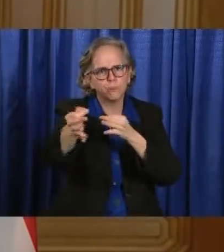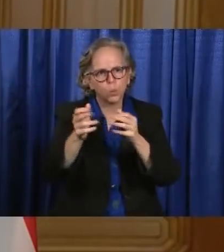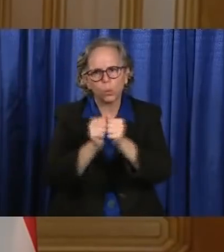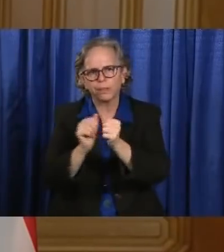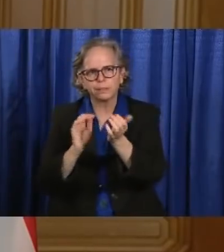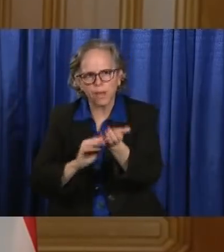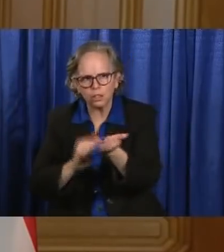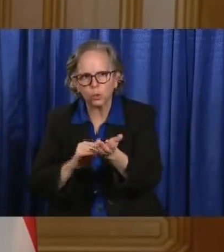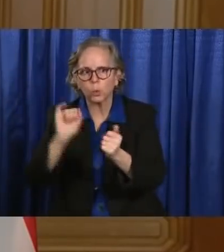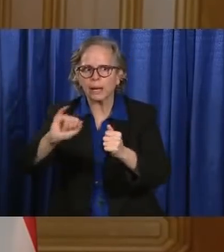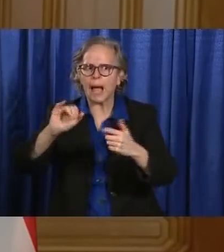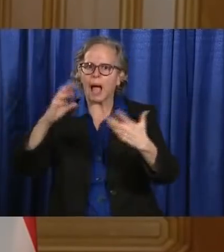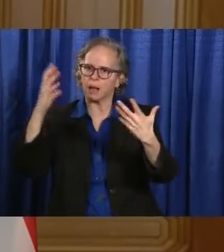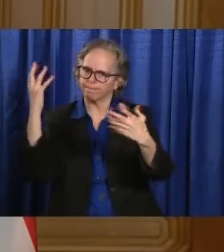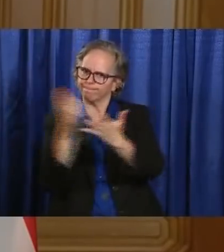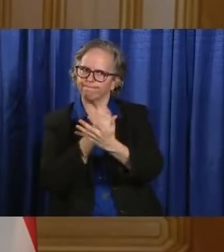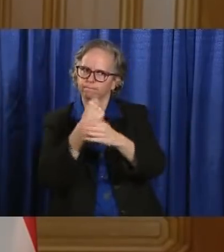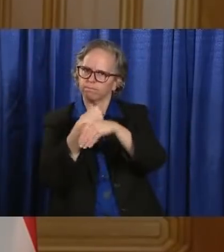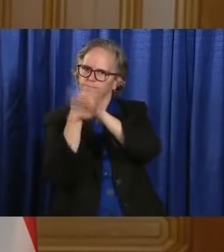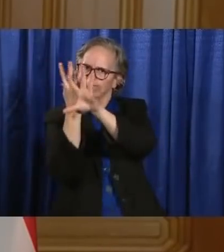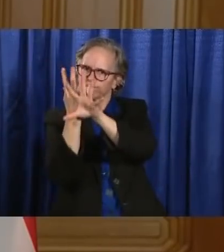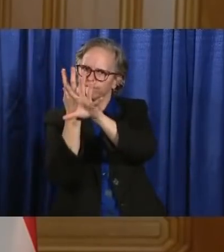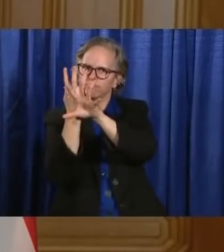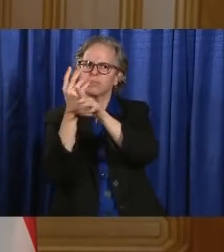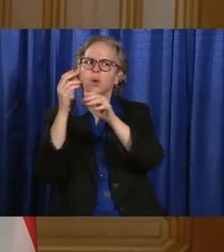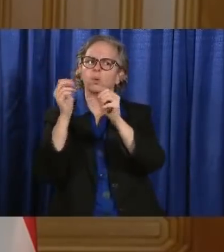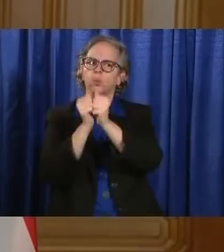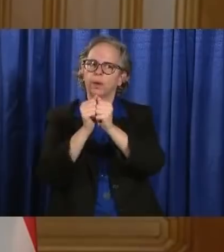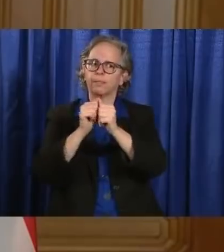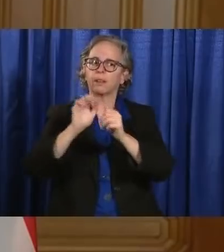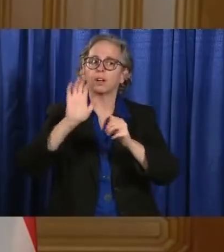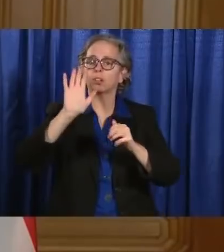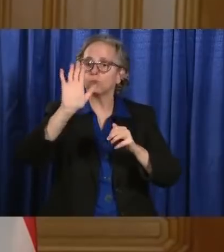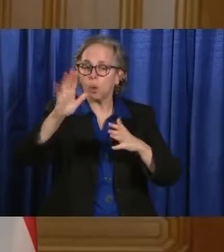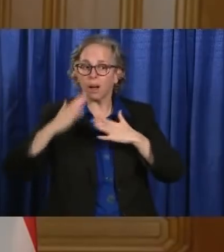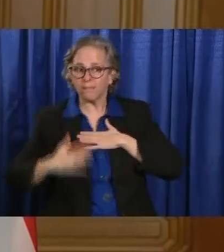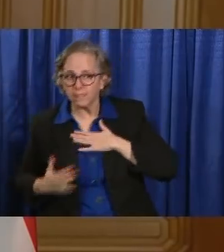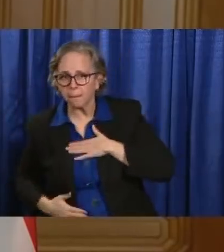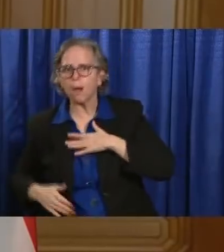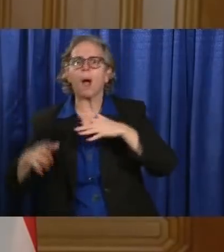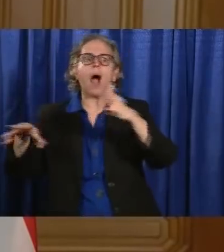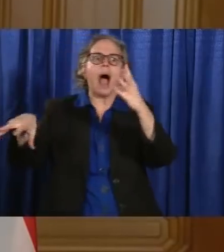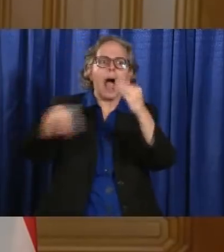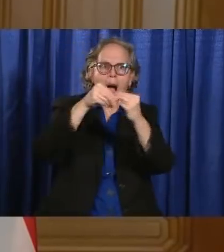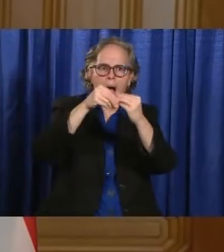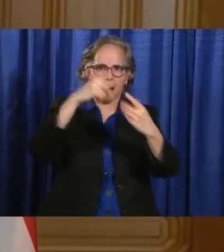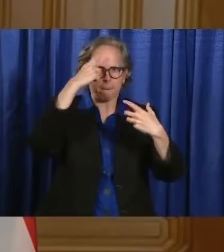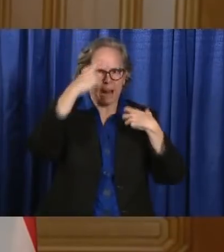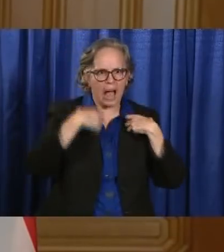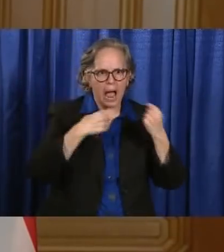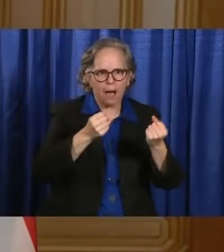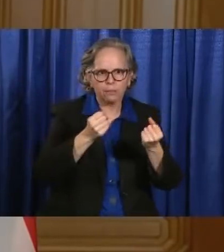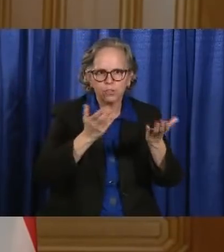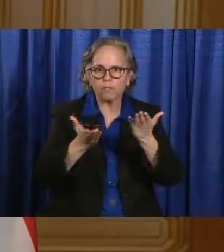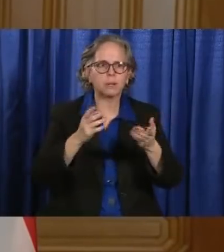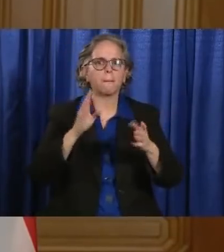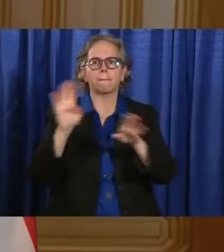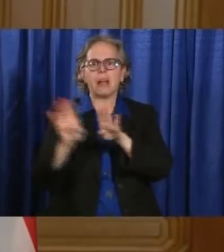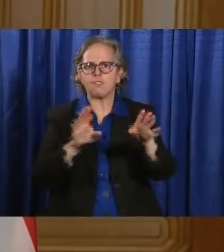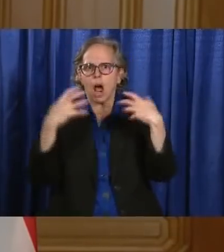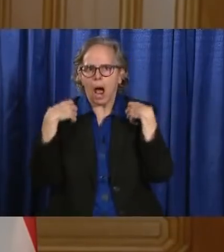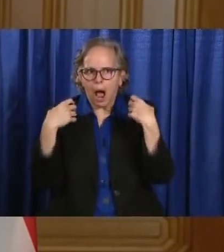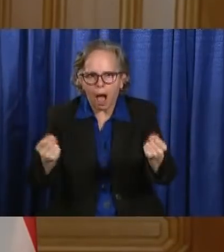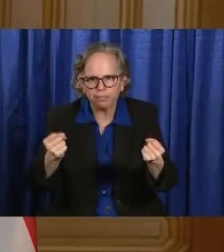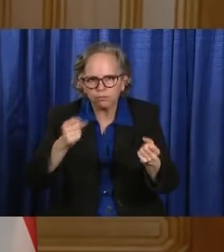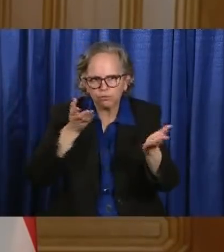providers for not just their physical health, but also for their mental health, behavioral health are able to access care